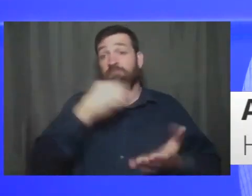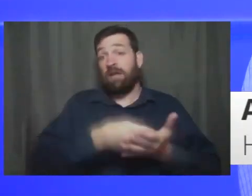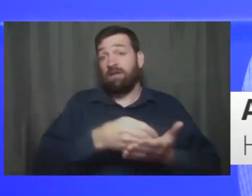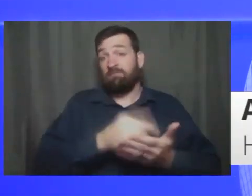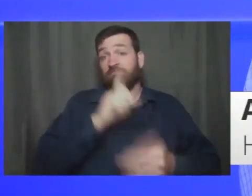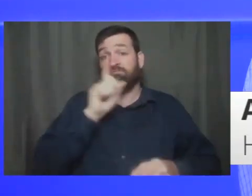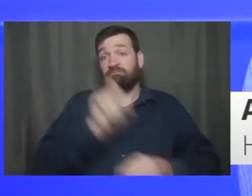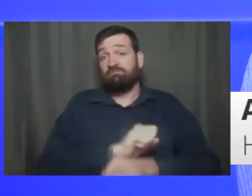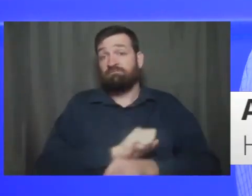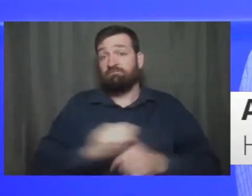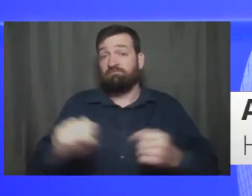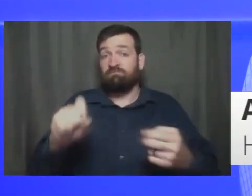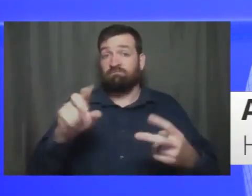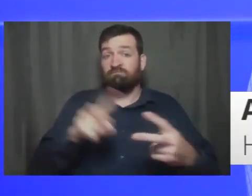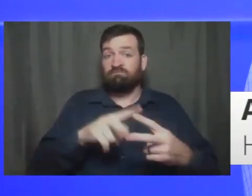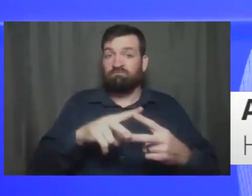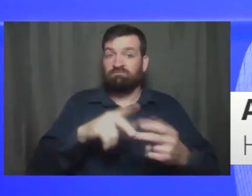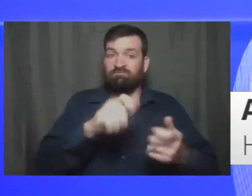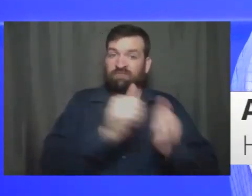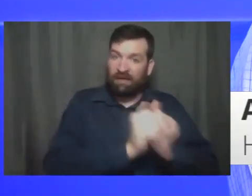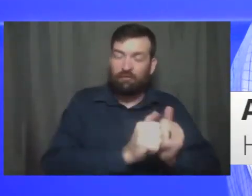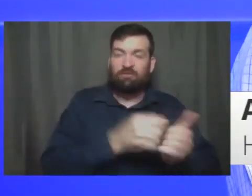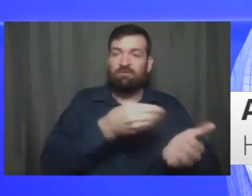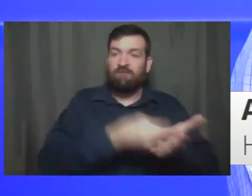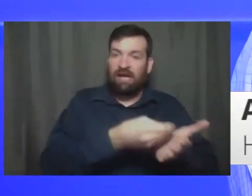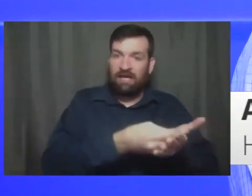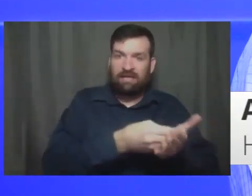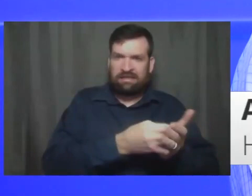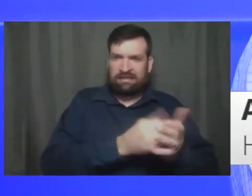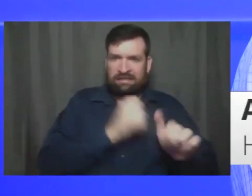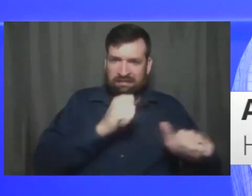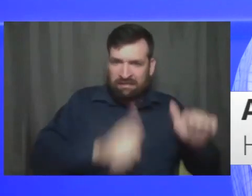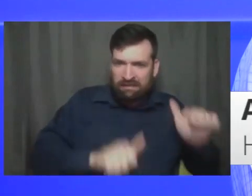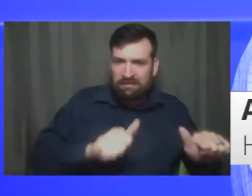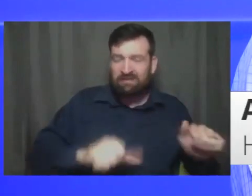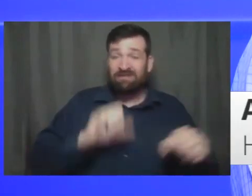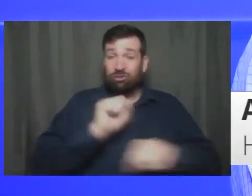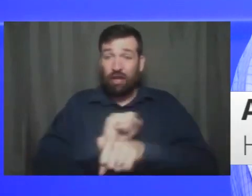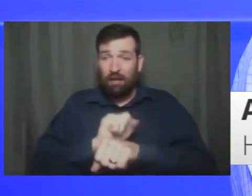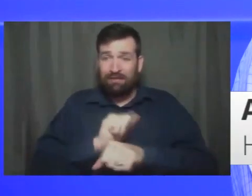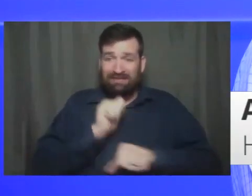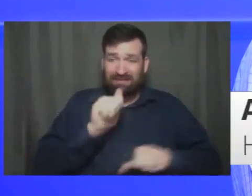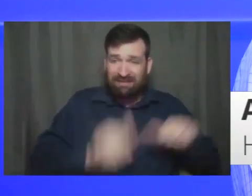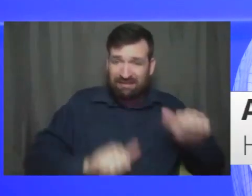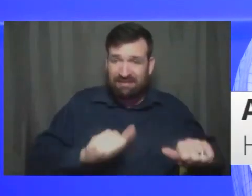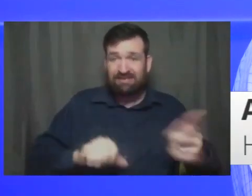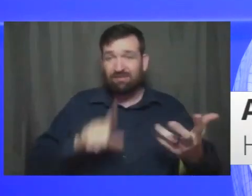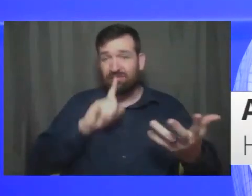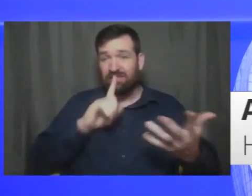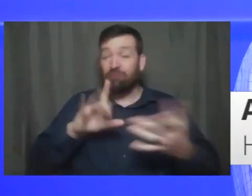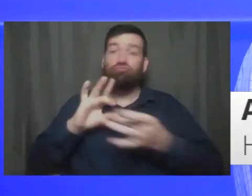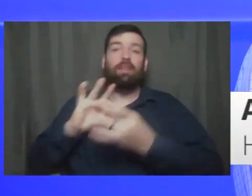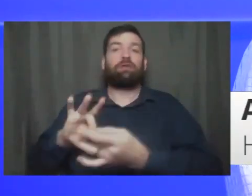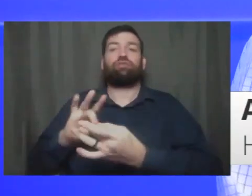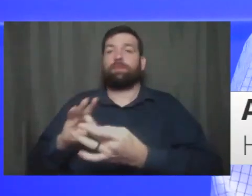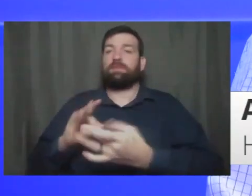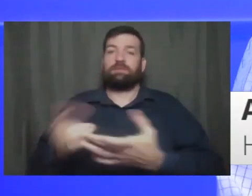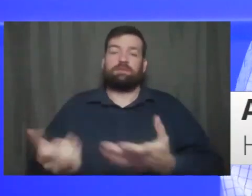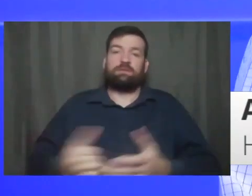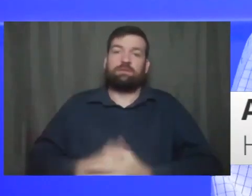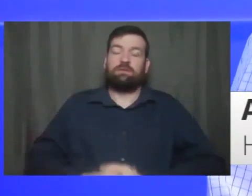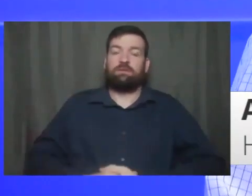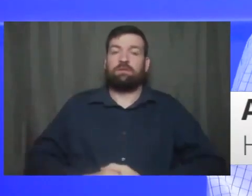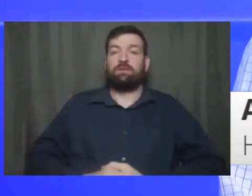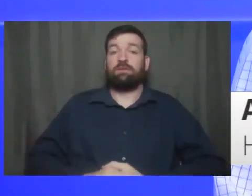up, right? That jobs are uncertain, finances are uncertain. I would say it's relationships, whether it's a relationship with,